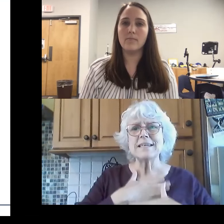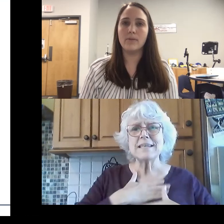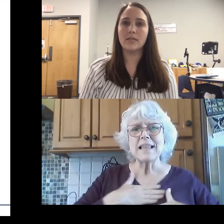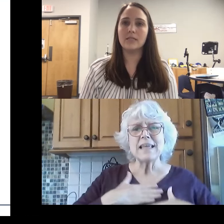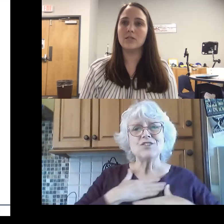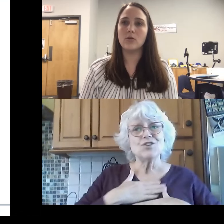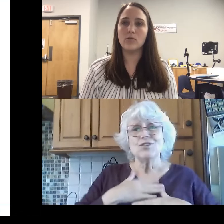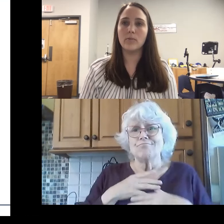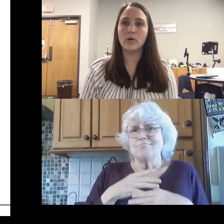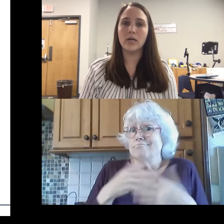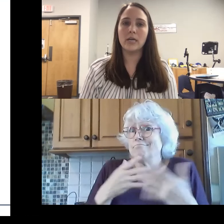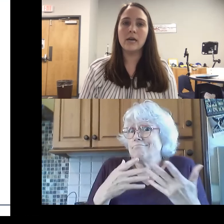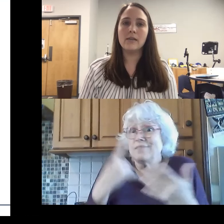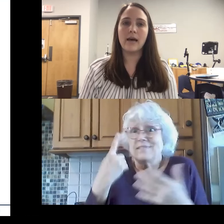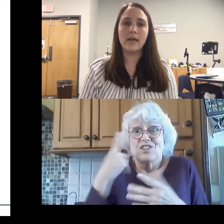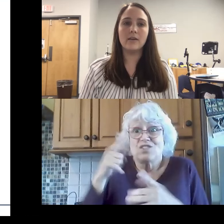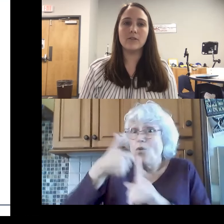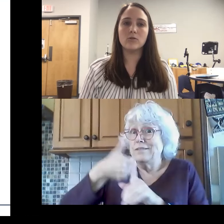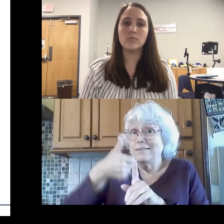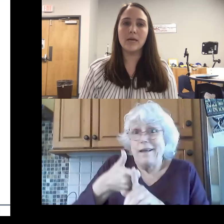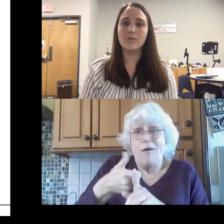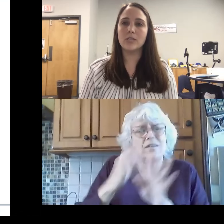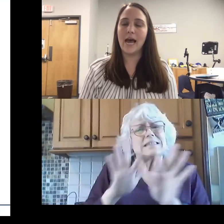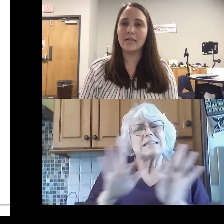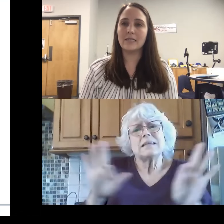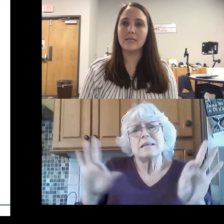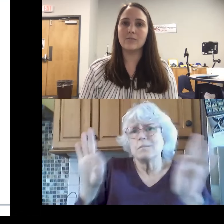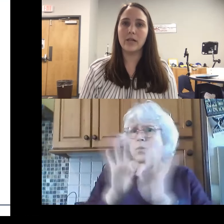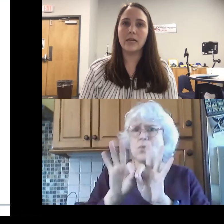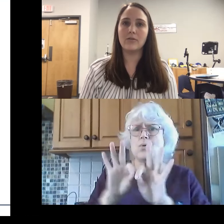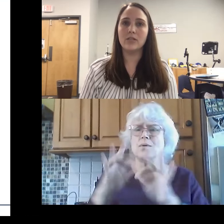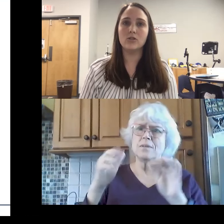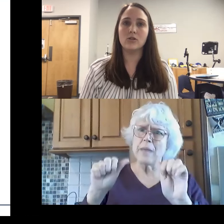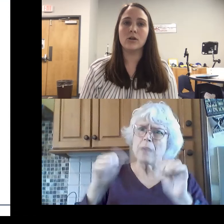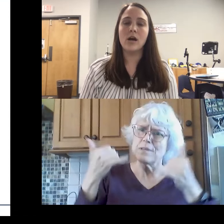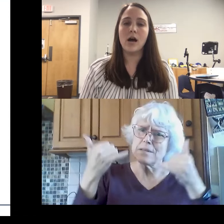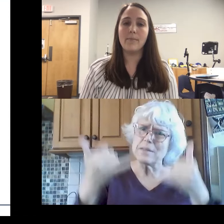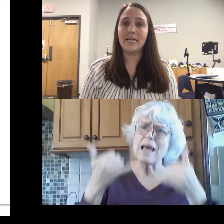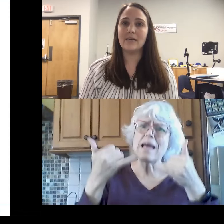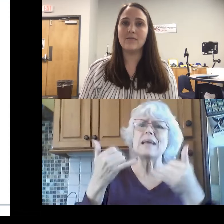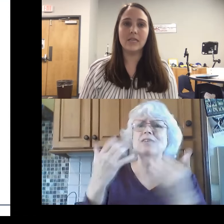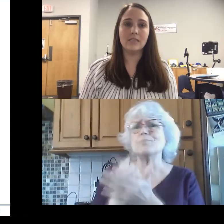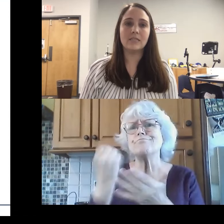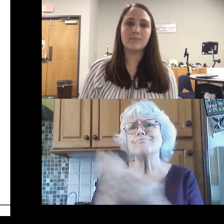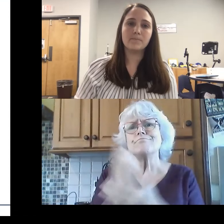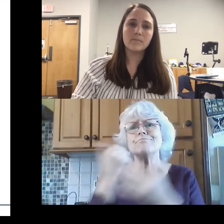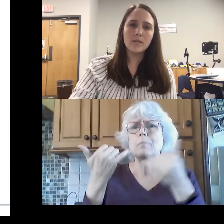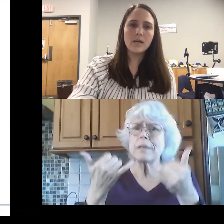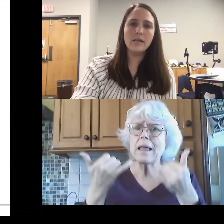because it's so important that individuals be able to access play and leisure activities.